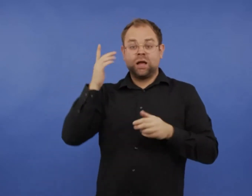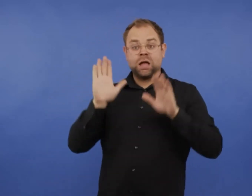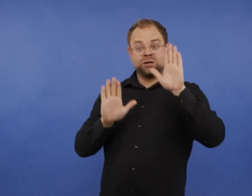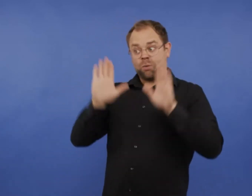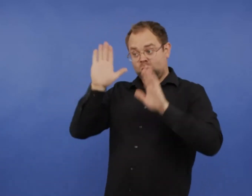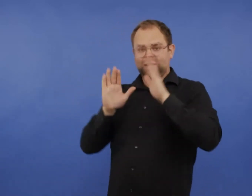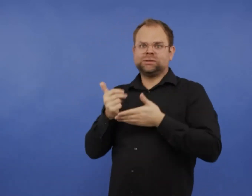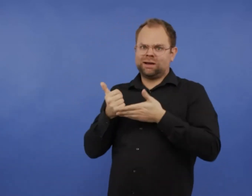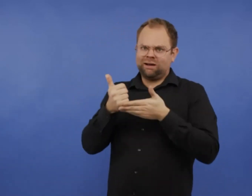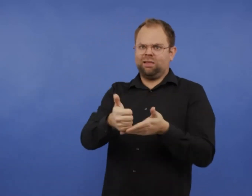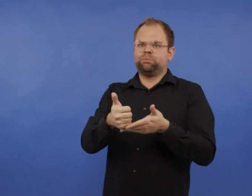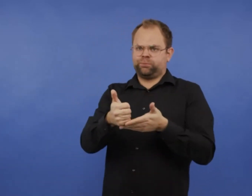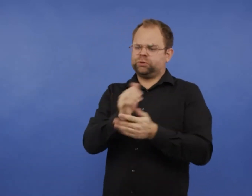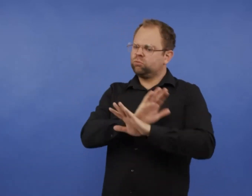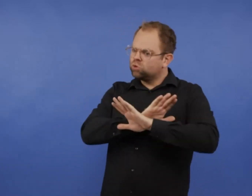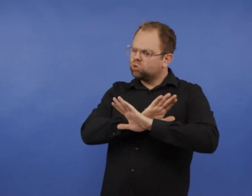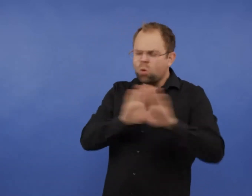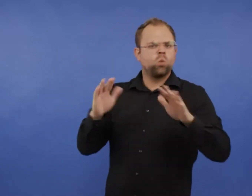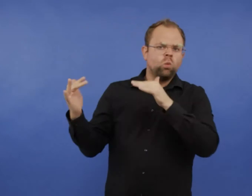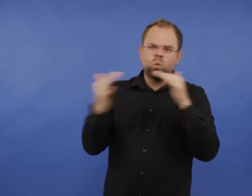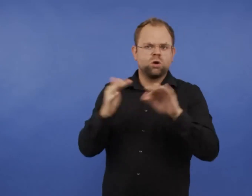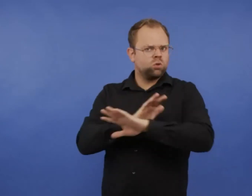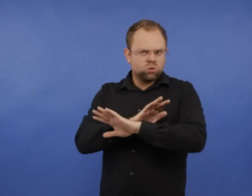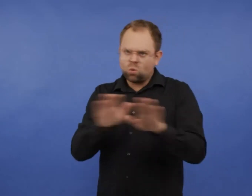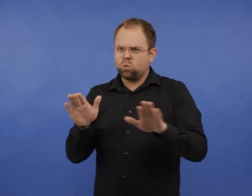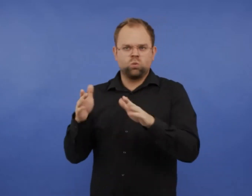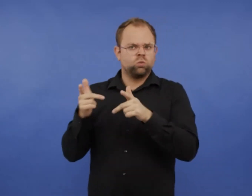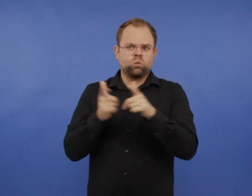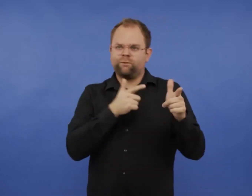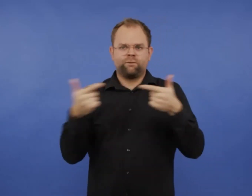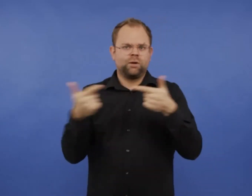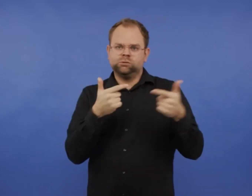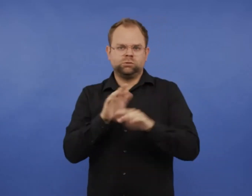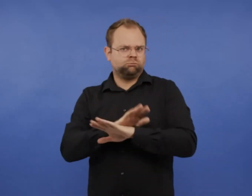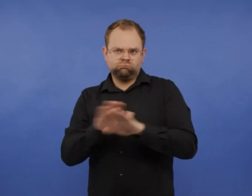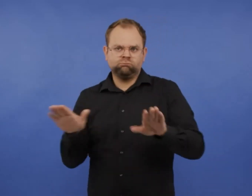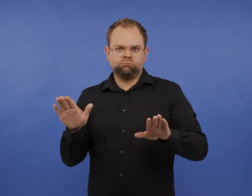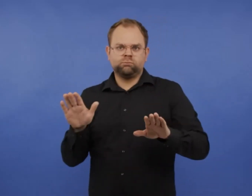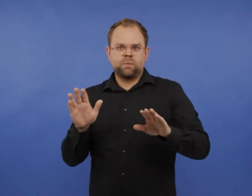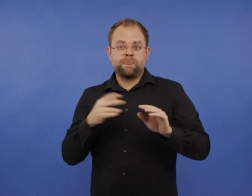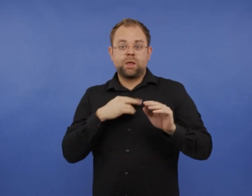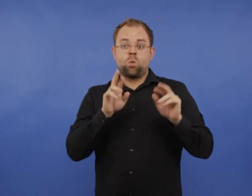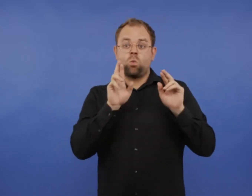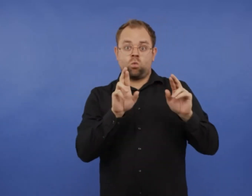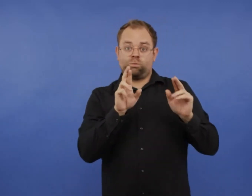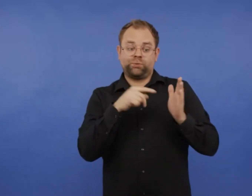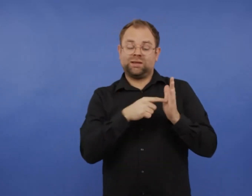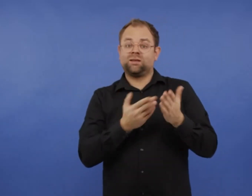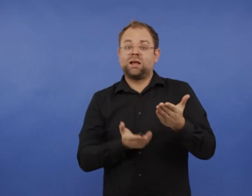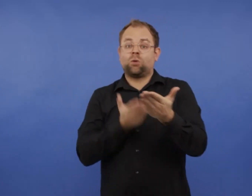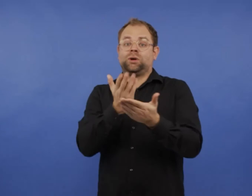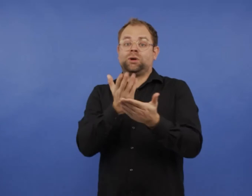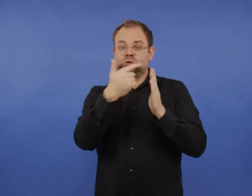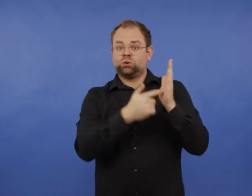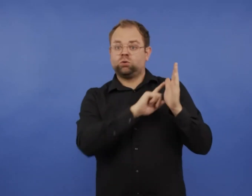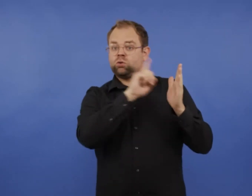15% of the world's population, can participate and play an important role in prevention of conflict,